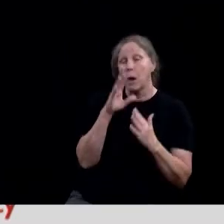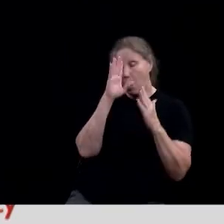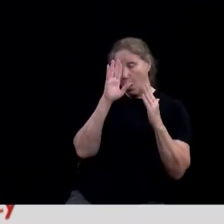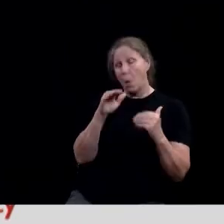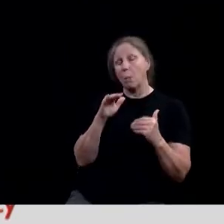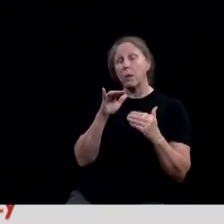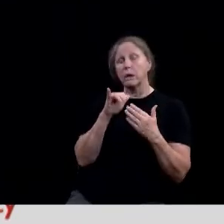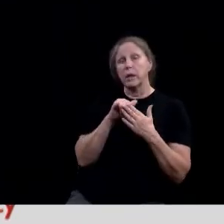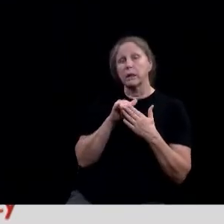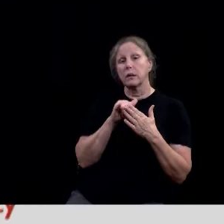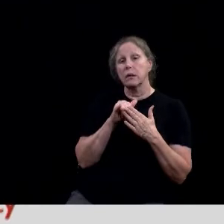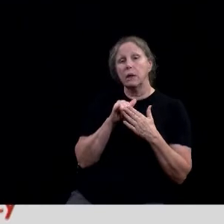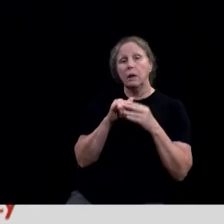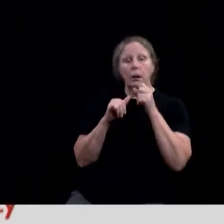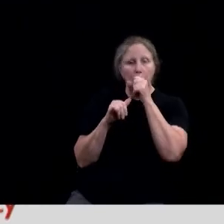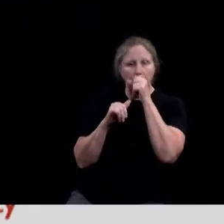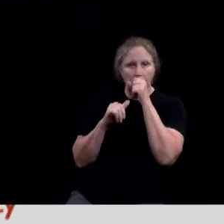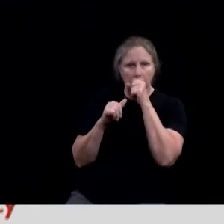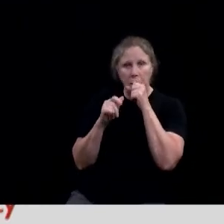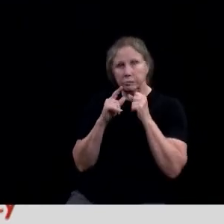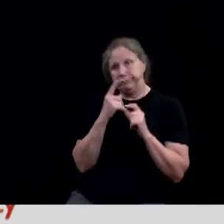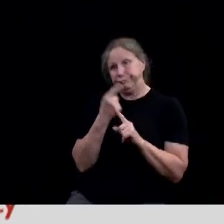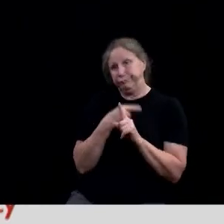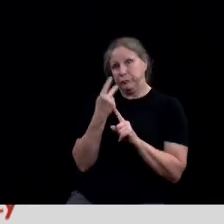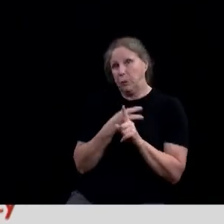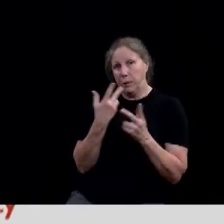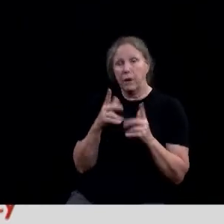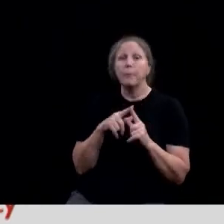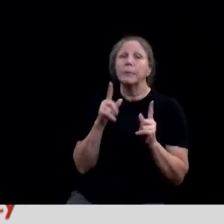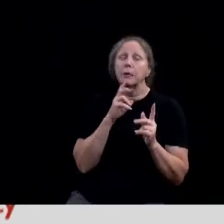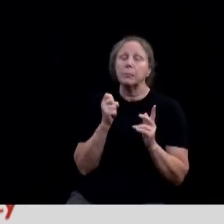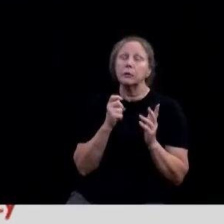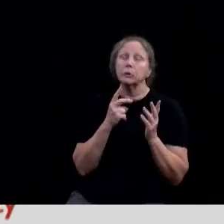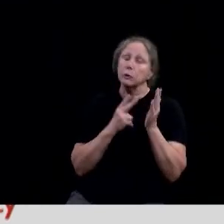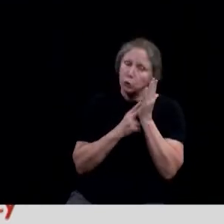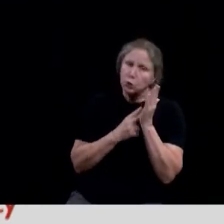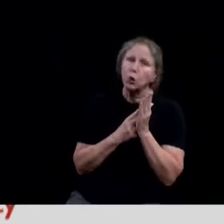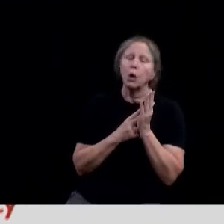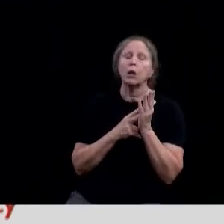but to be on the safe side, I think we have to give a little bit of